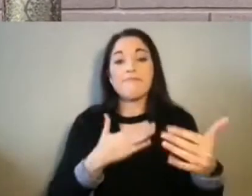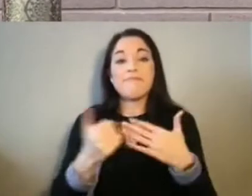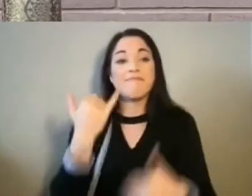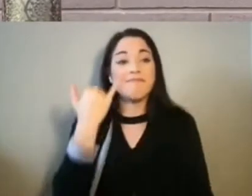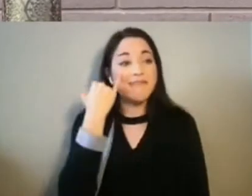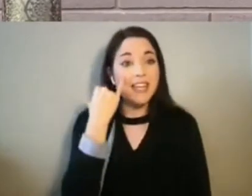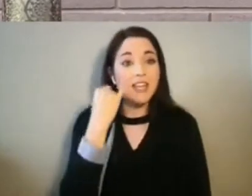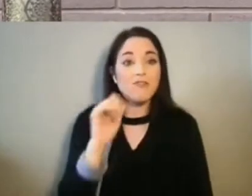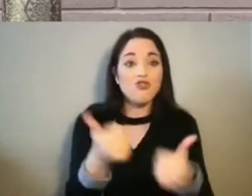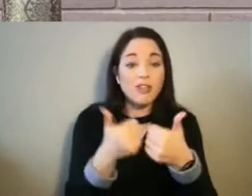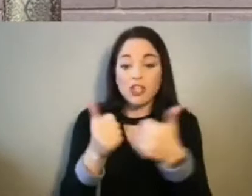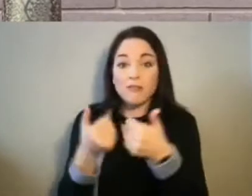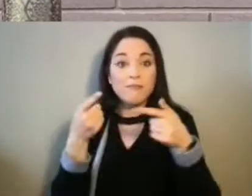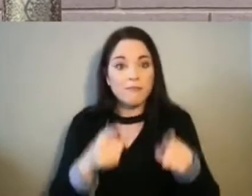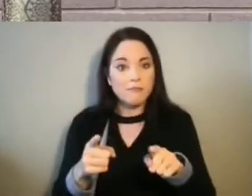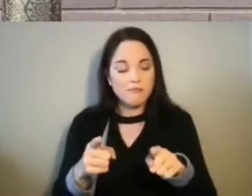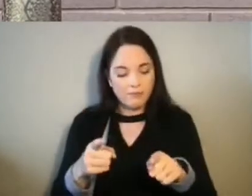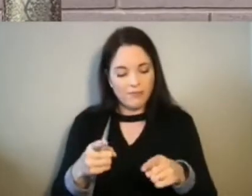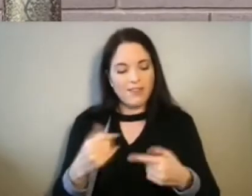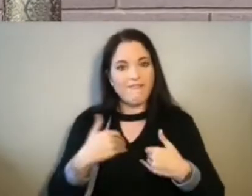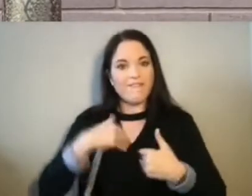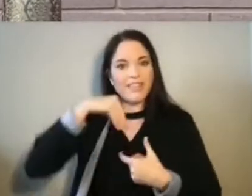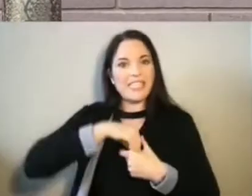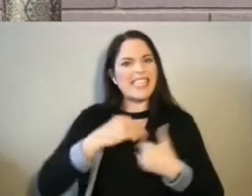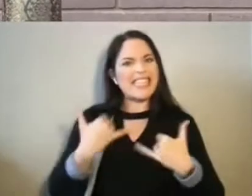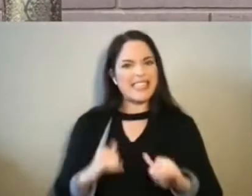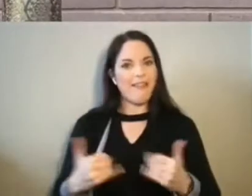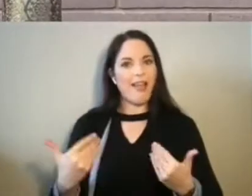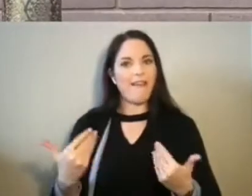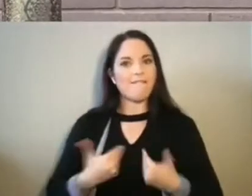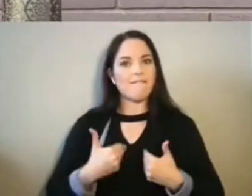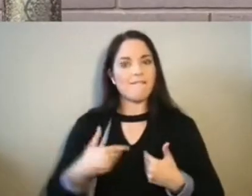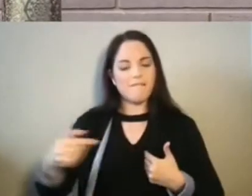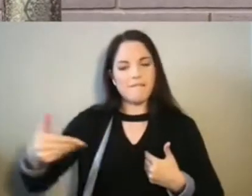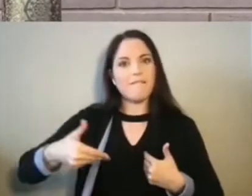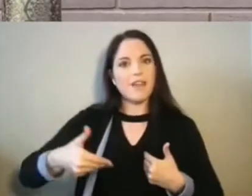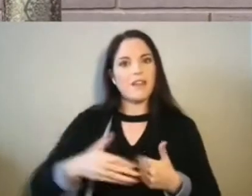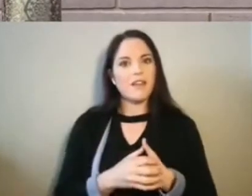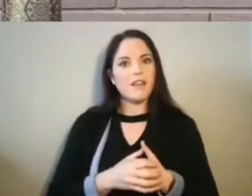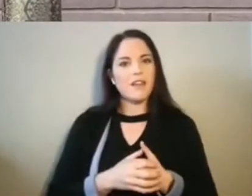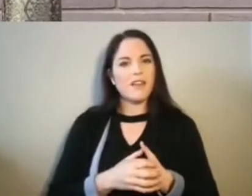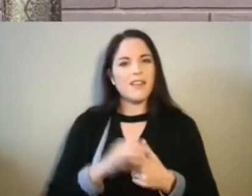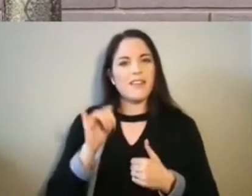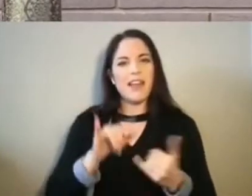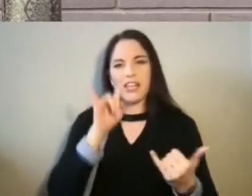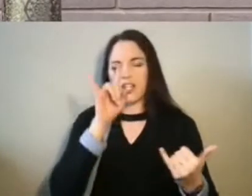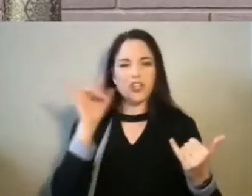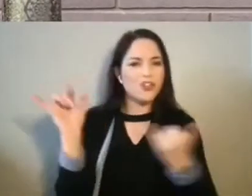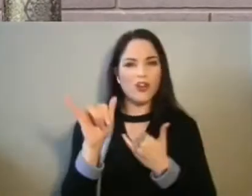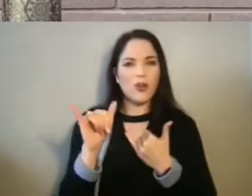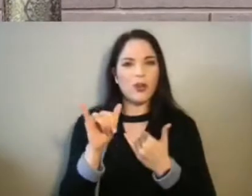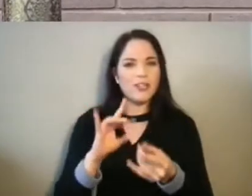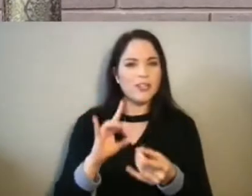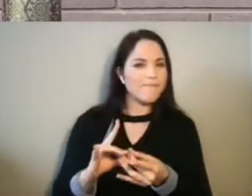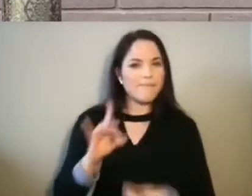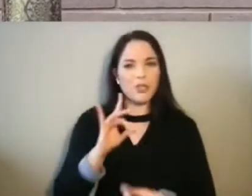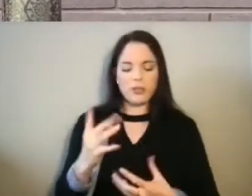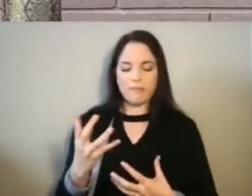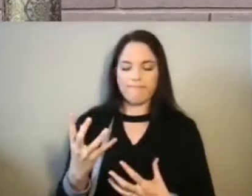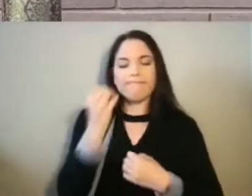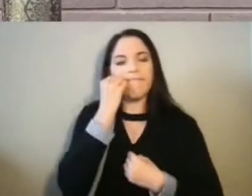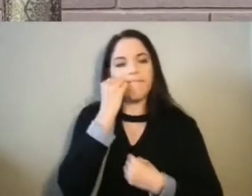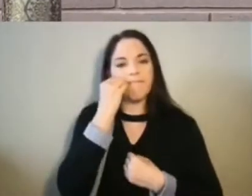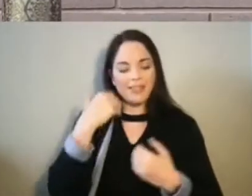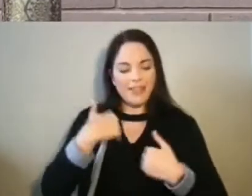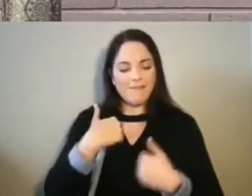When we choose to live from this soul place, from this eternal temple that will never fall, we are living in